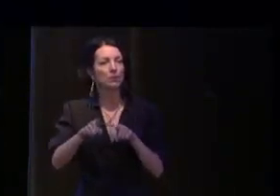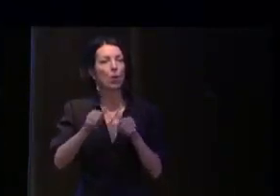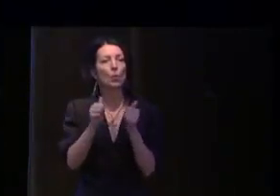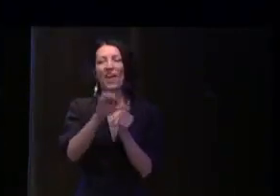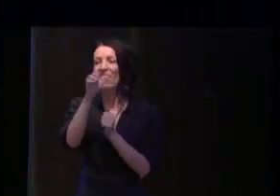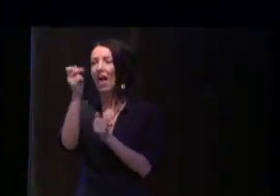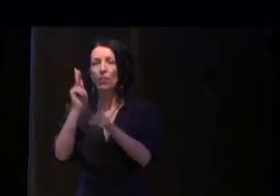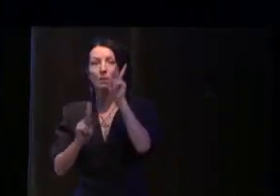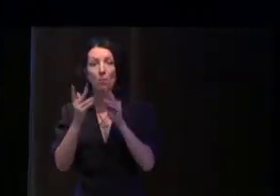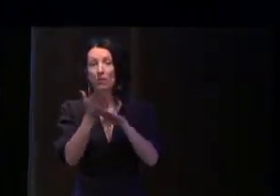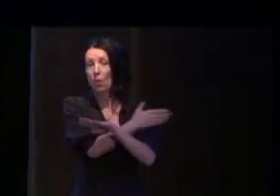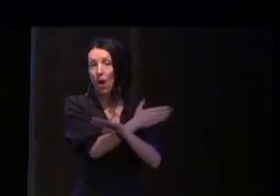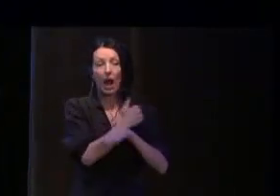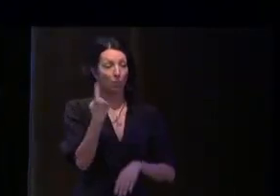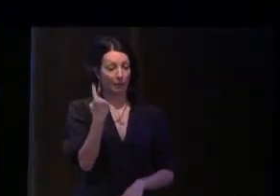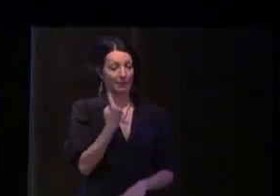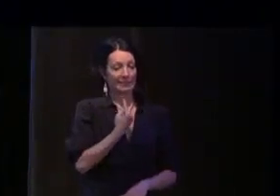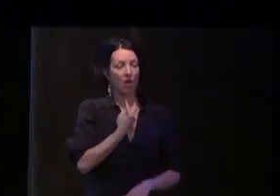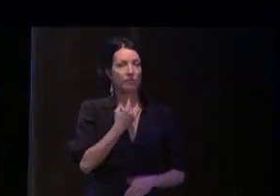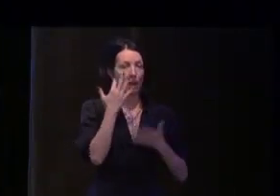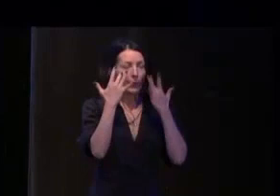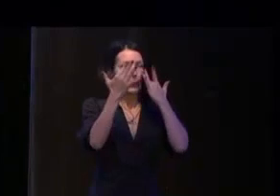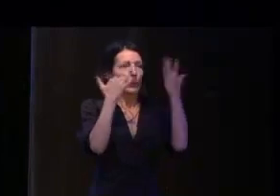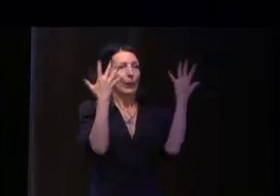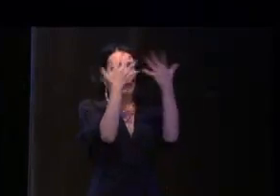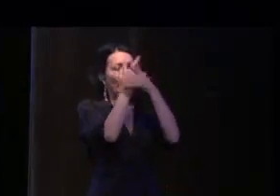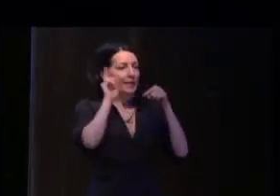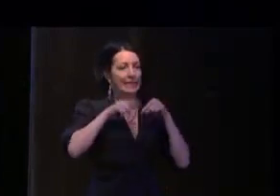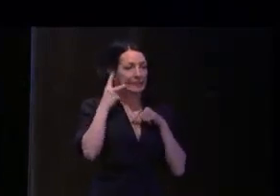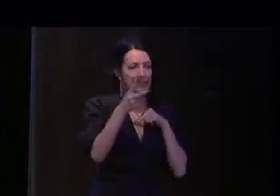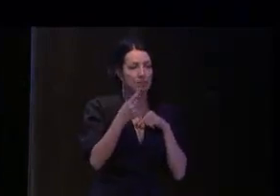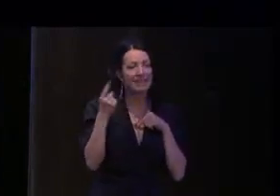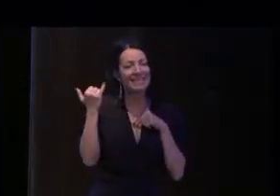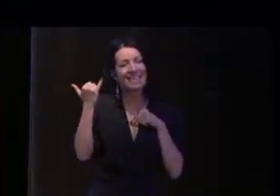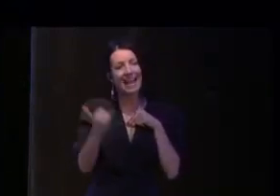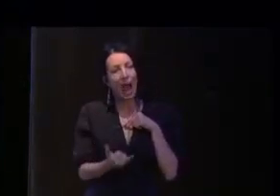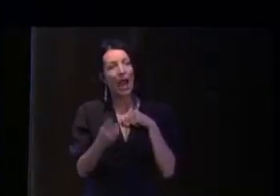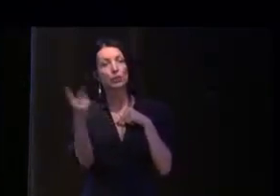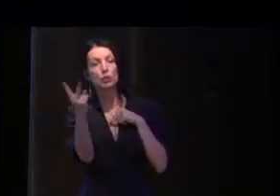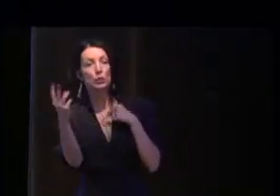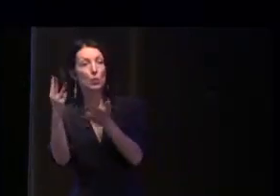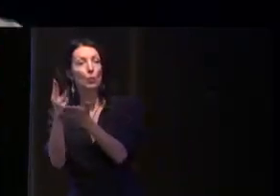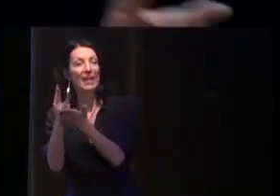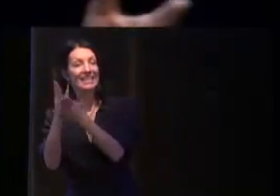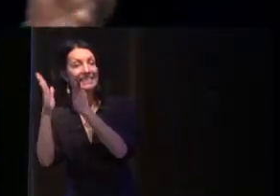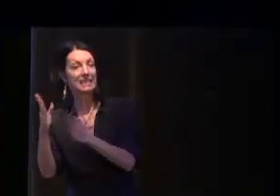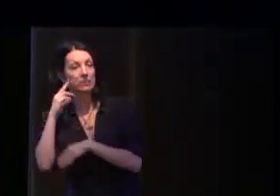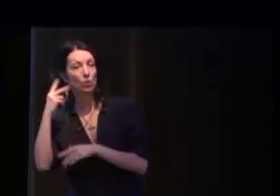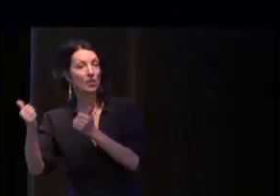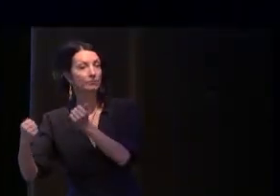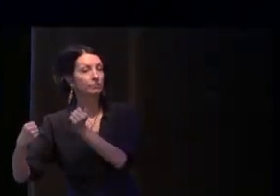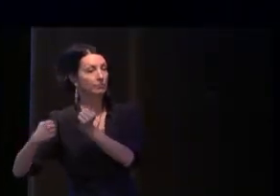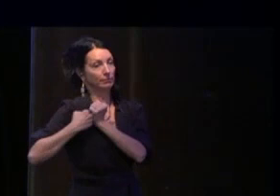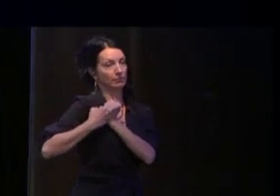The other times it happened, I was mainly by myself when it occurred. But this time, there was a couple of witnesses that were assisting